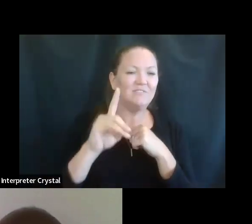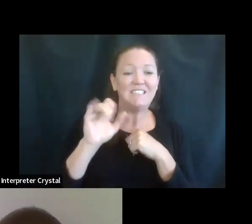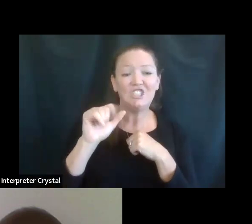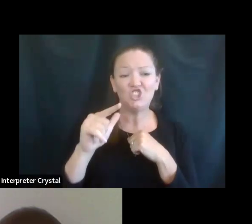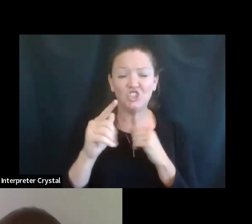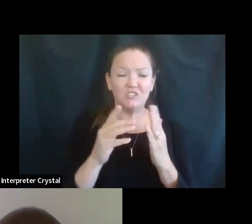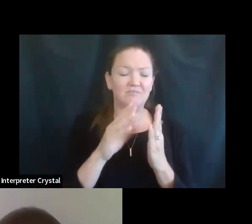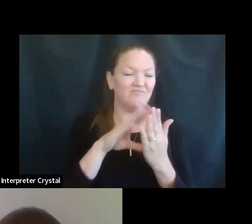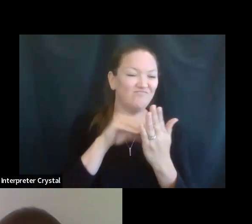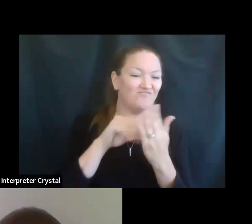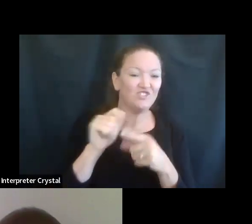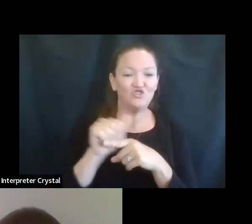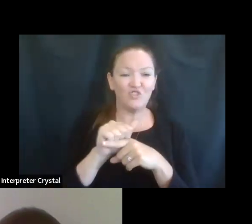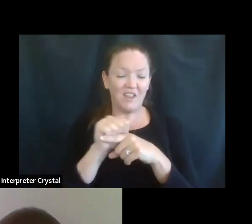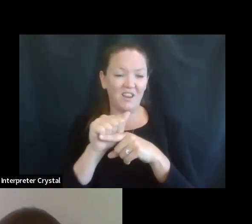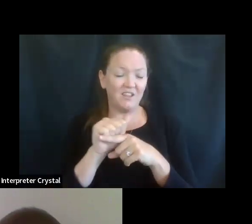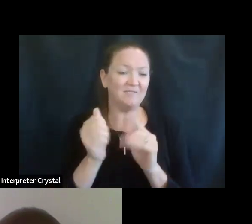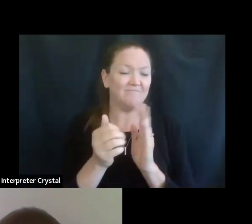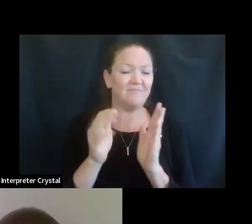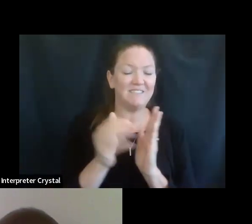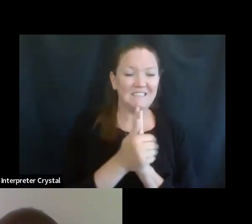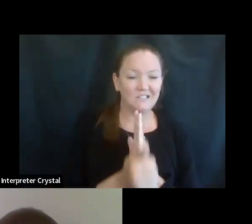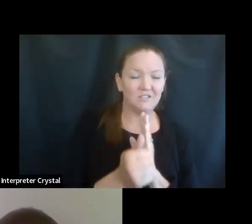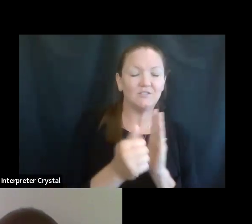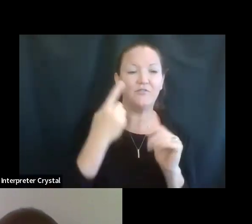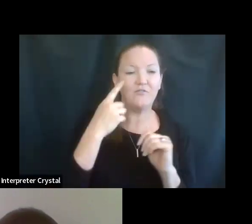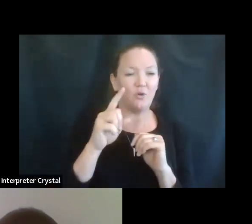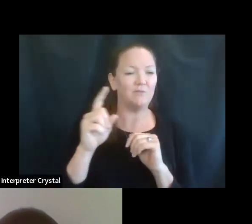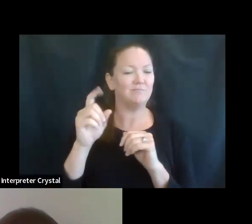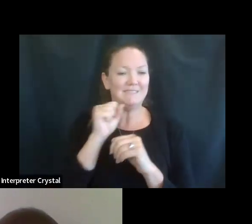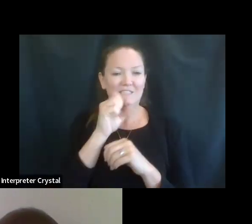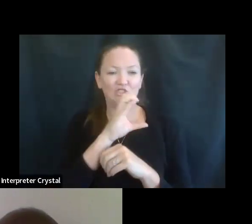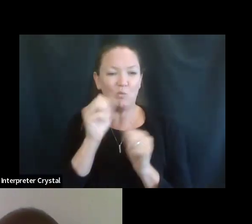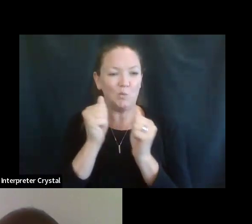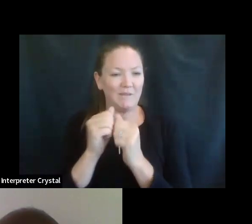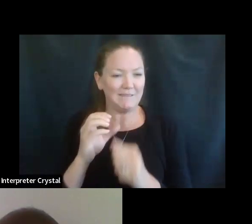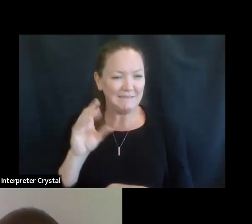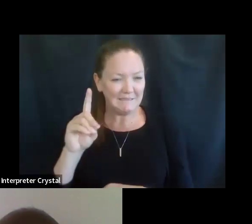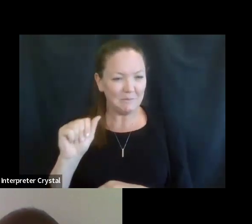or specific needs to seniors with disabilities or folks